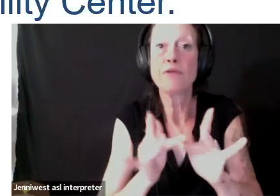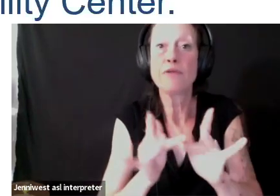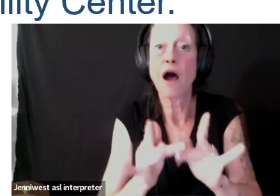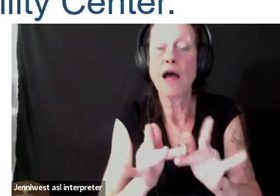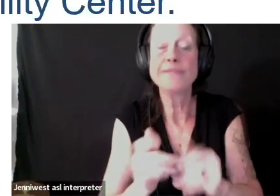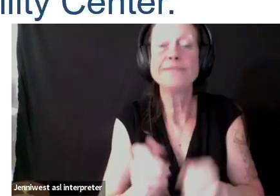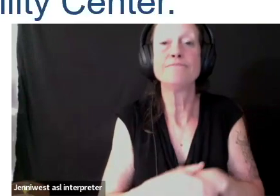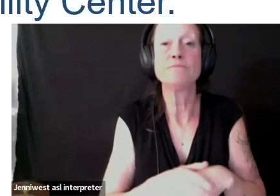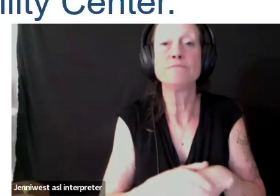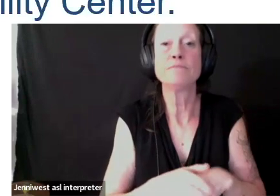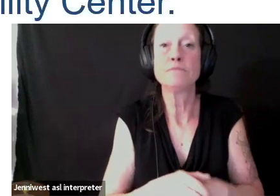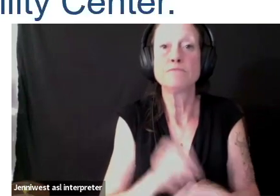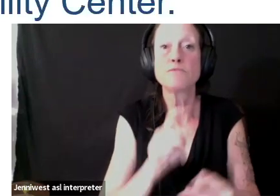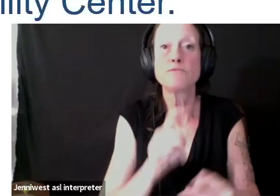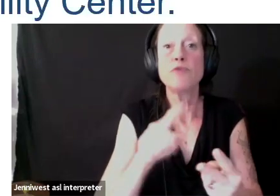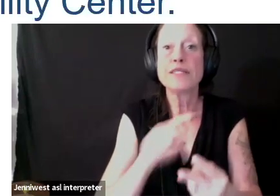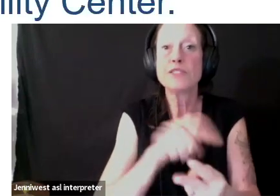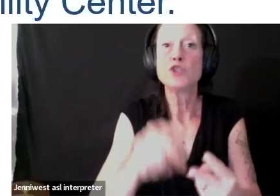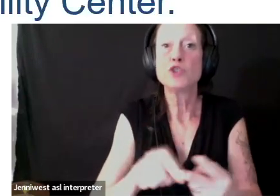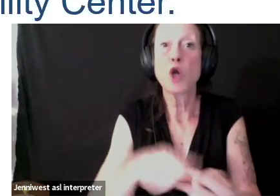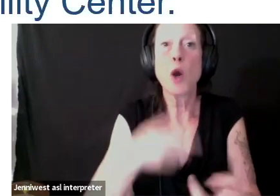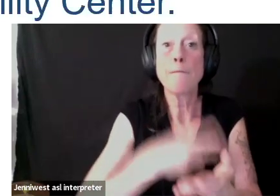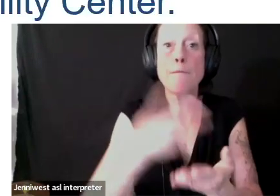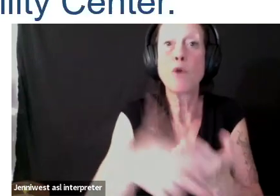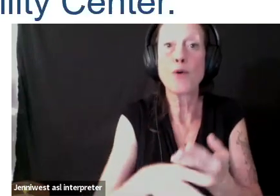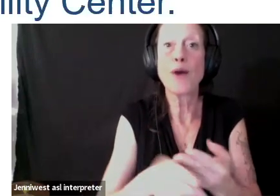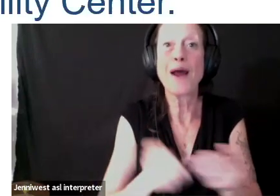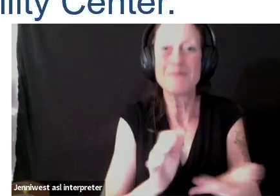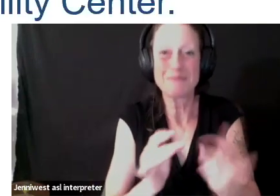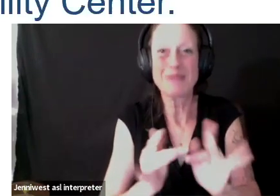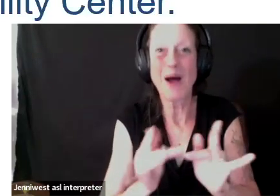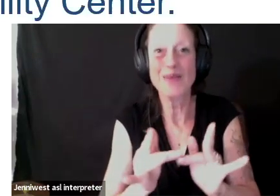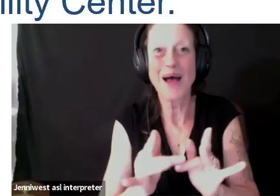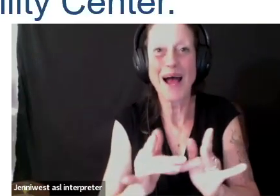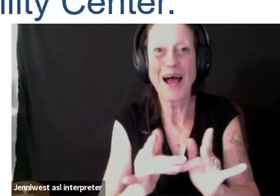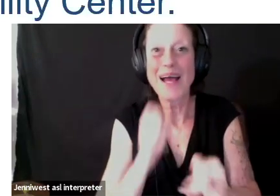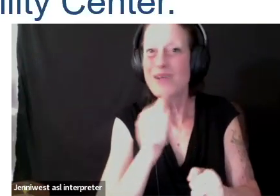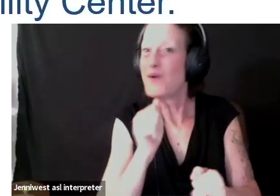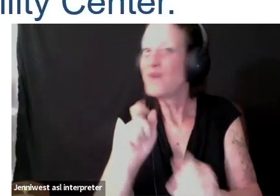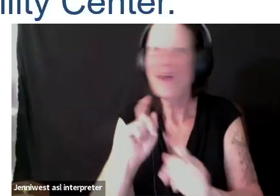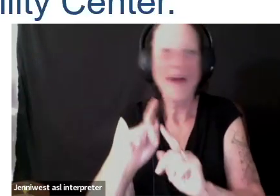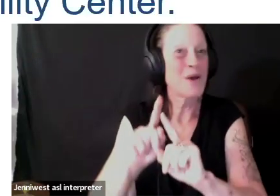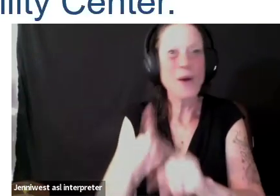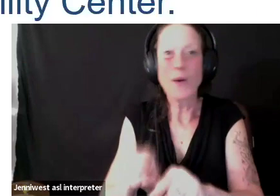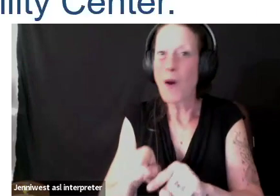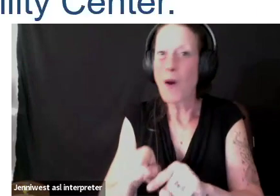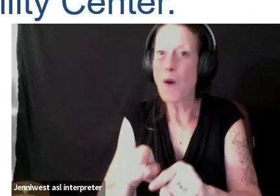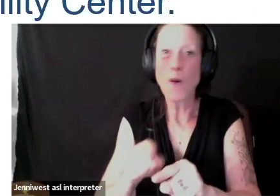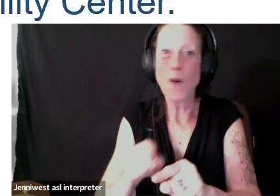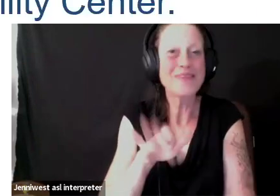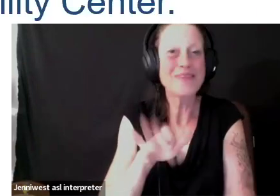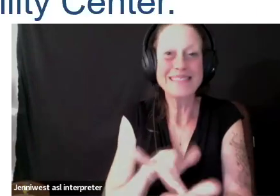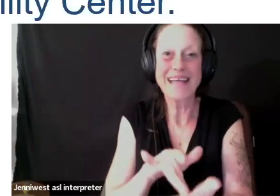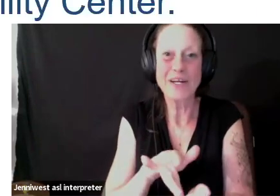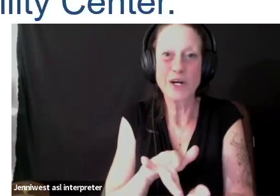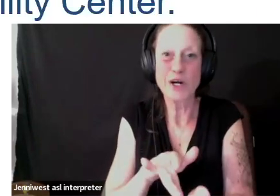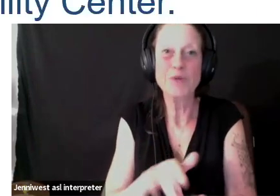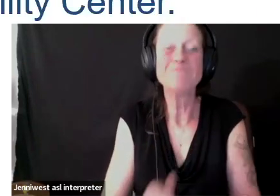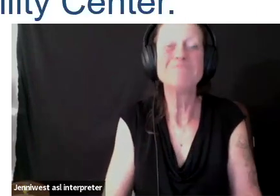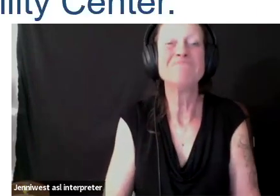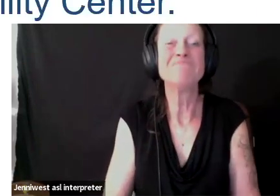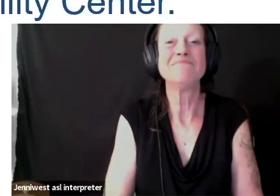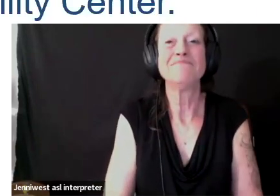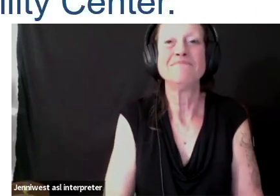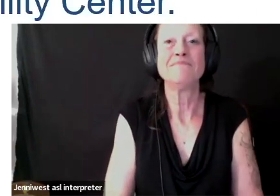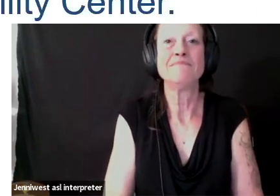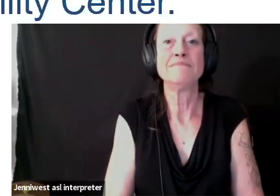cards. So if you have a group of 6 or more, you contact me. I will come out and process the ID